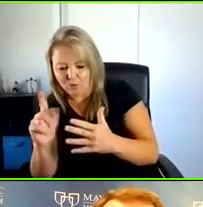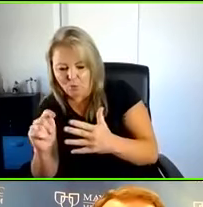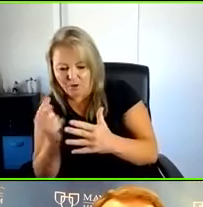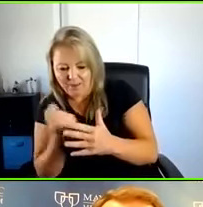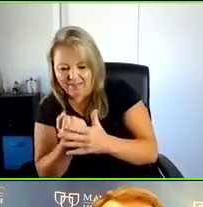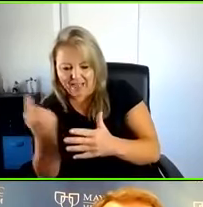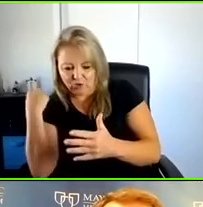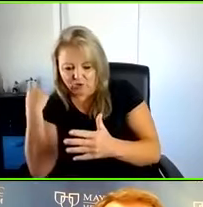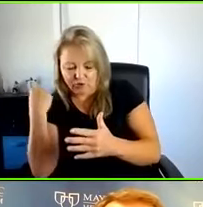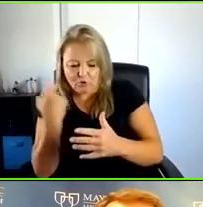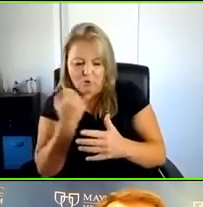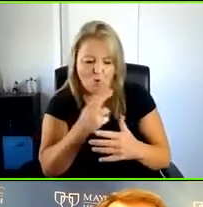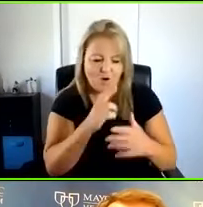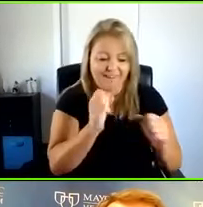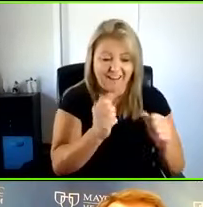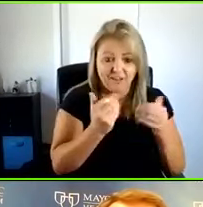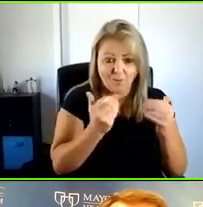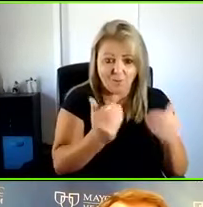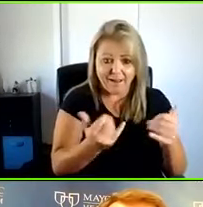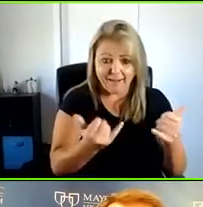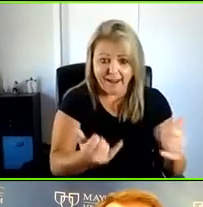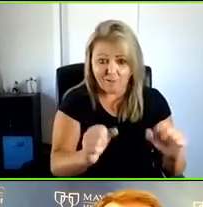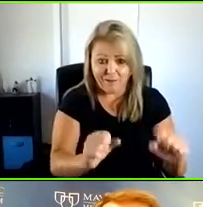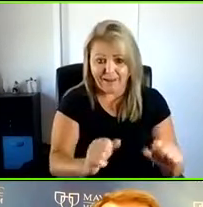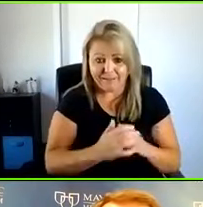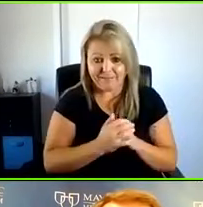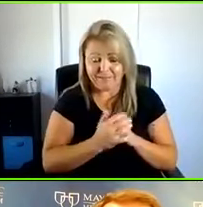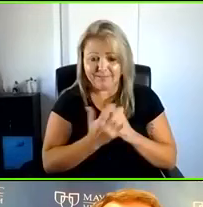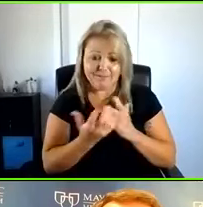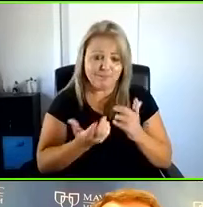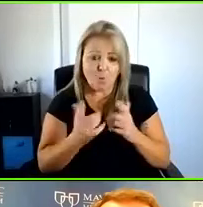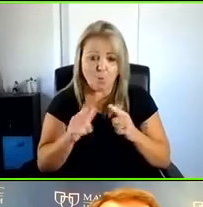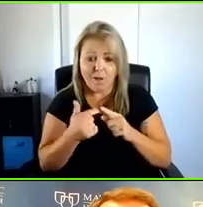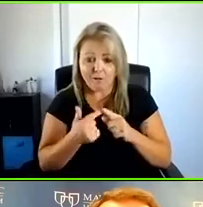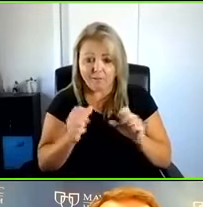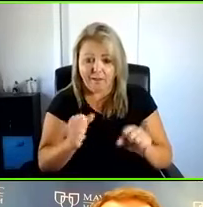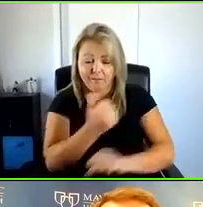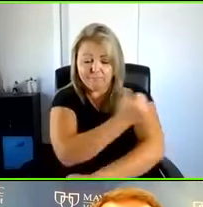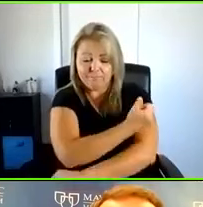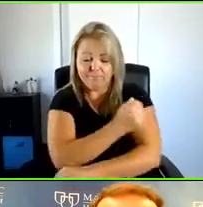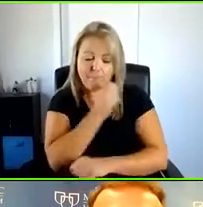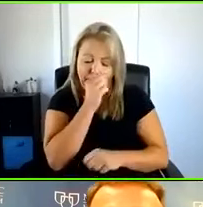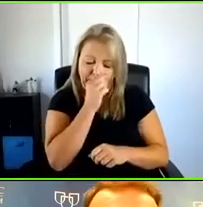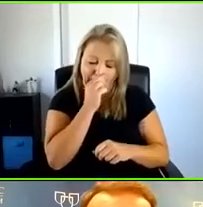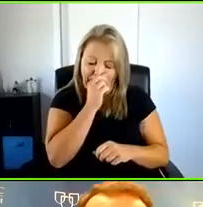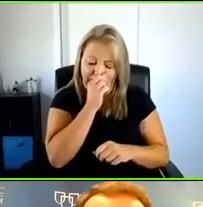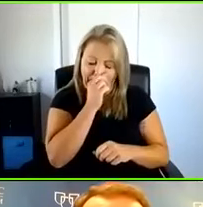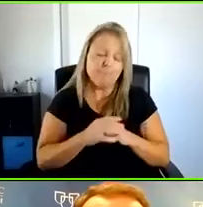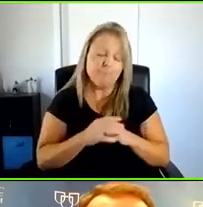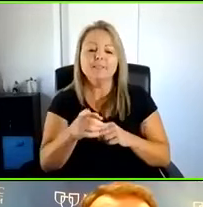till mid-October, or can they go ahead and get it right now to be good for the season? Yeah, so I can take that one.